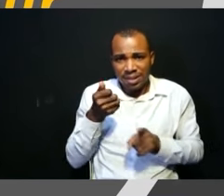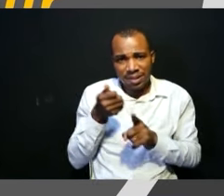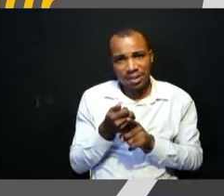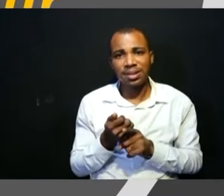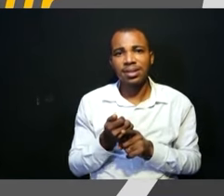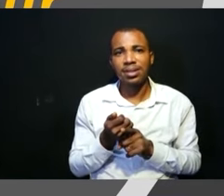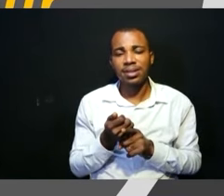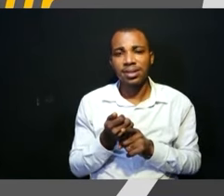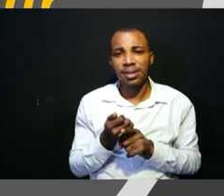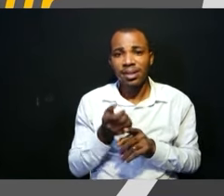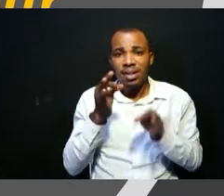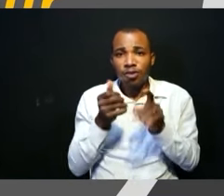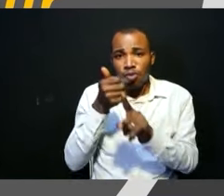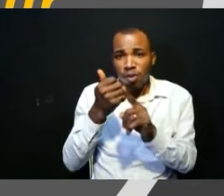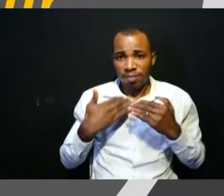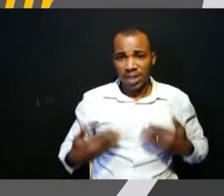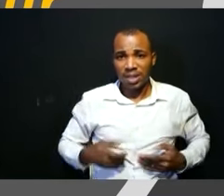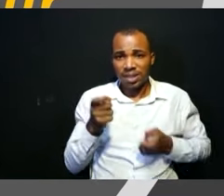Then you can have mastery over your